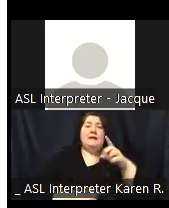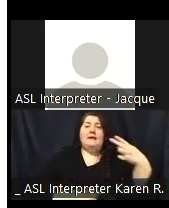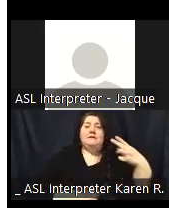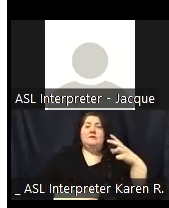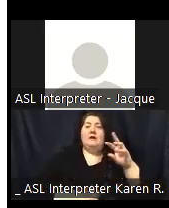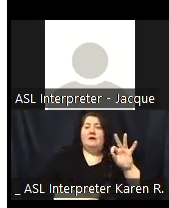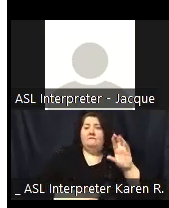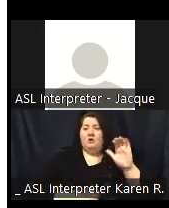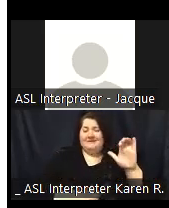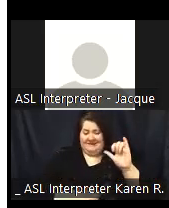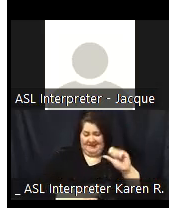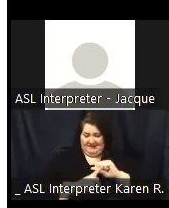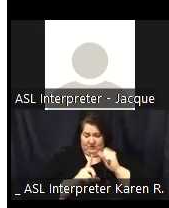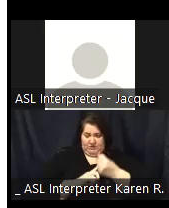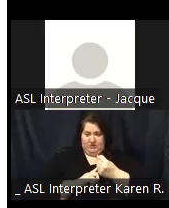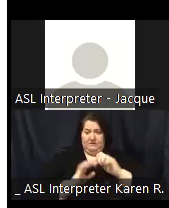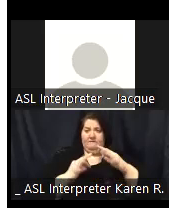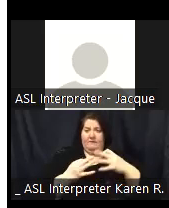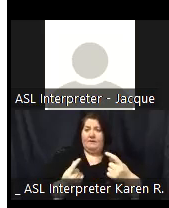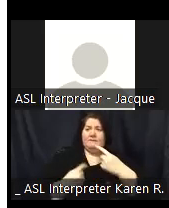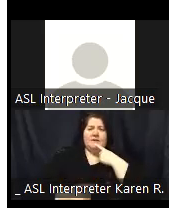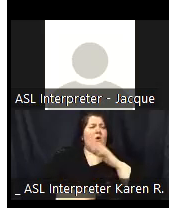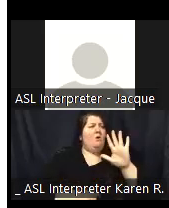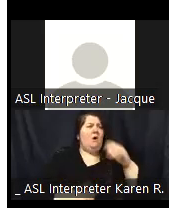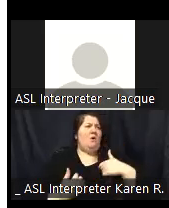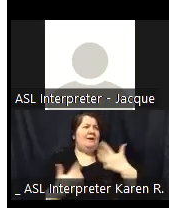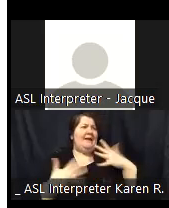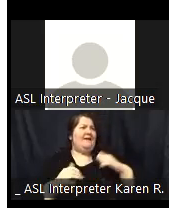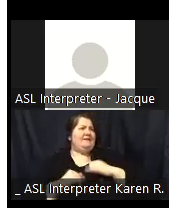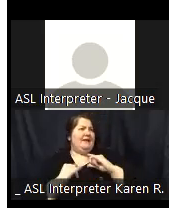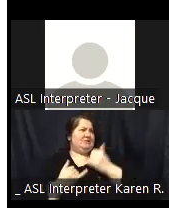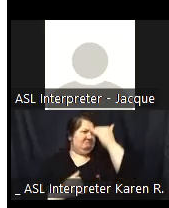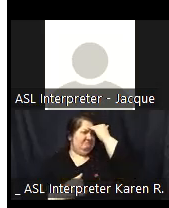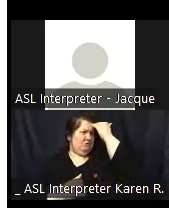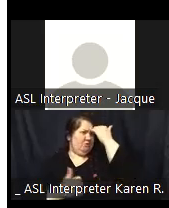that scenario where a family comes and says, I already have a DHH agency in mind, I